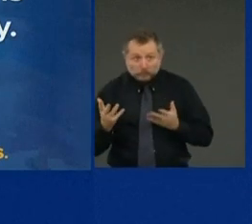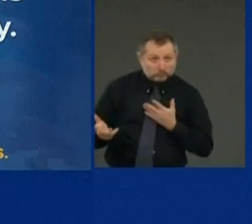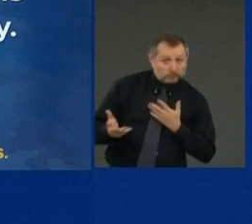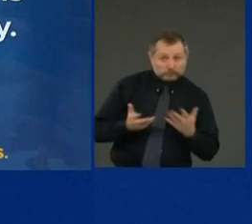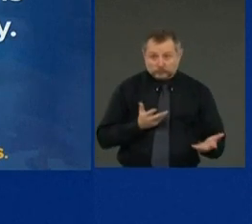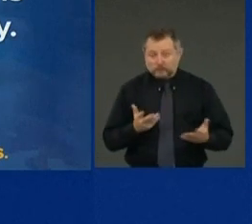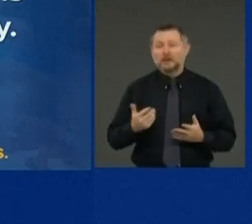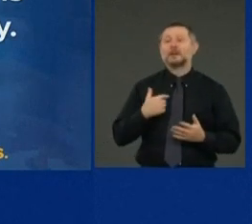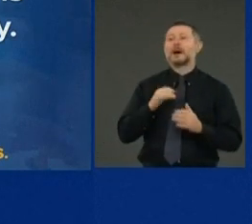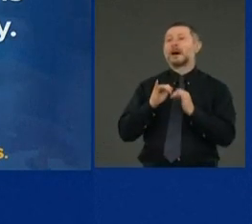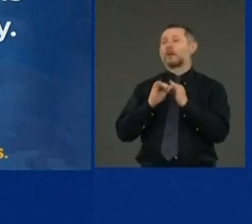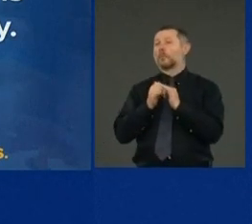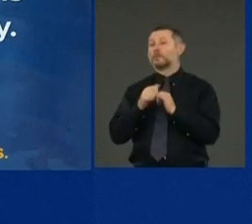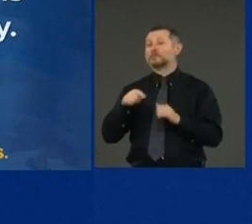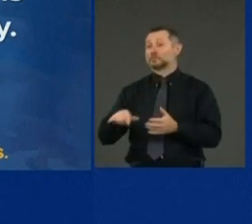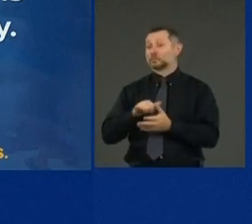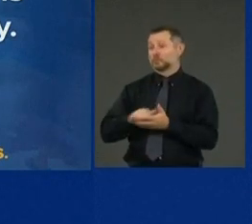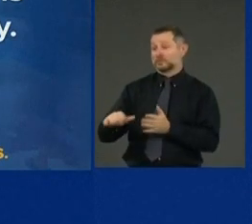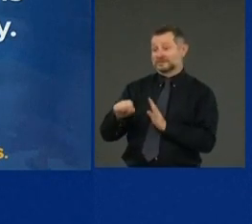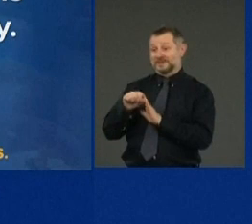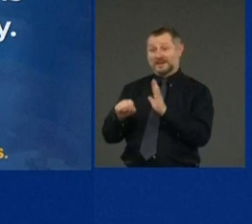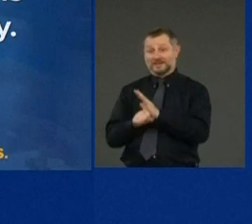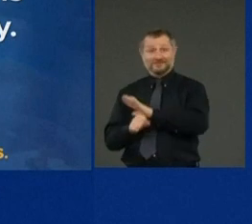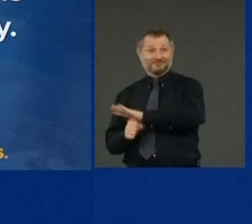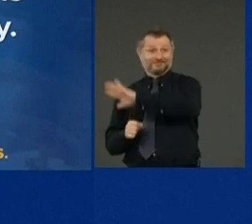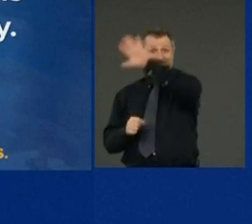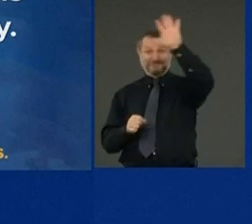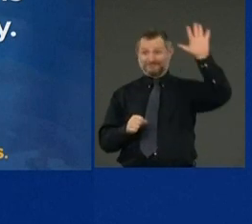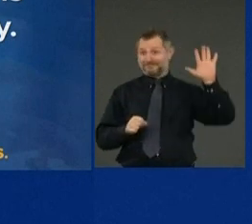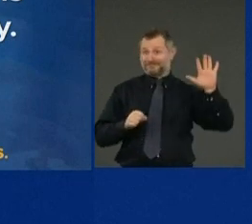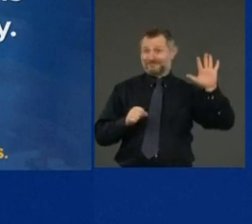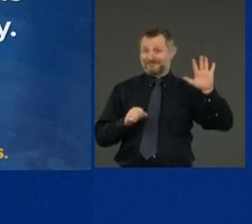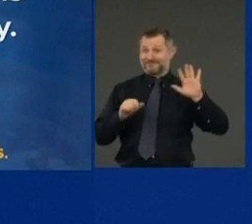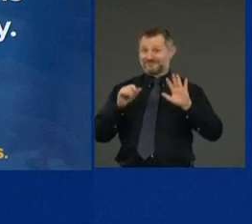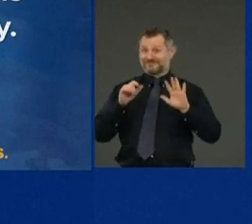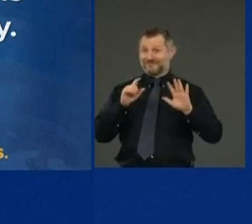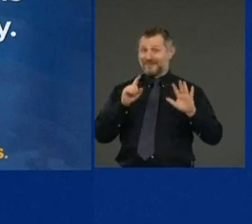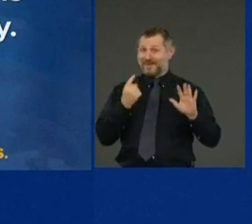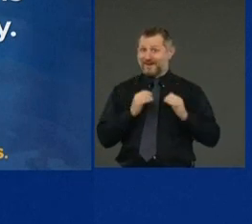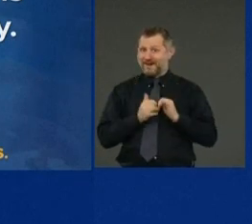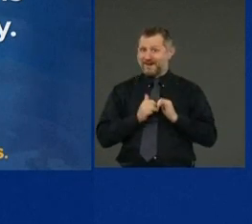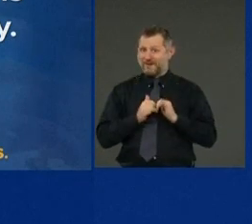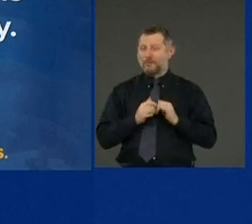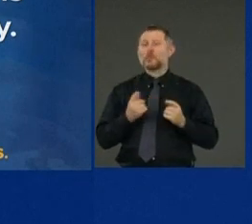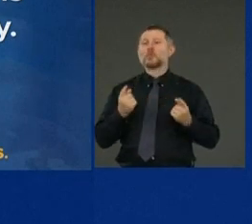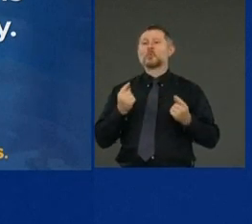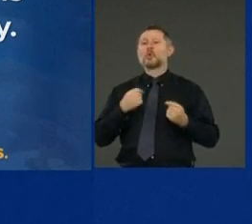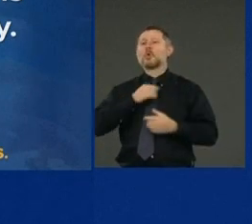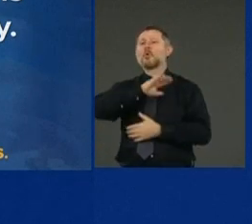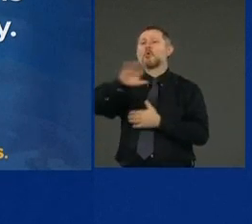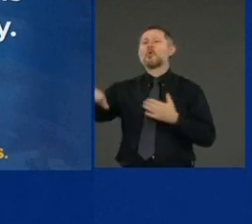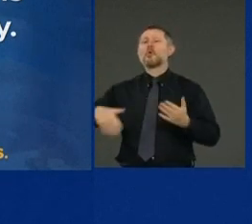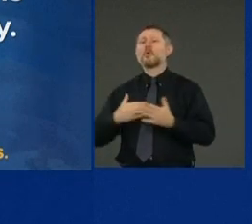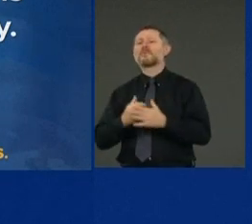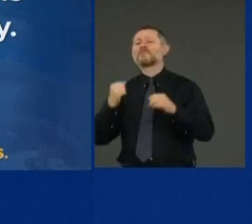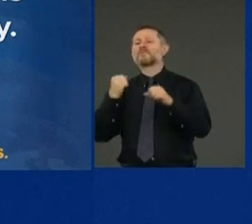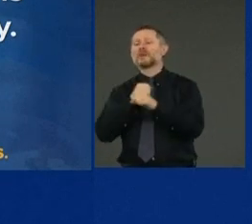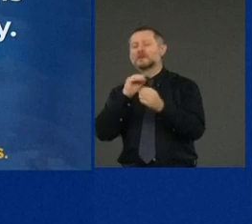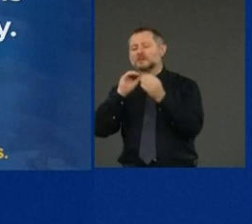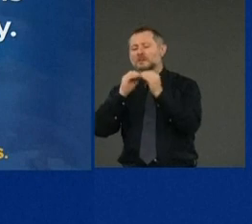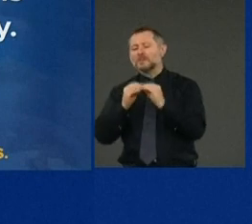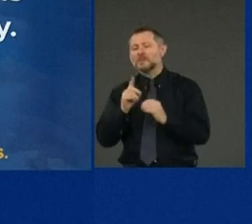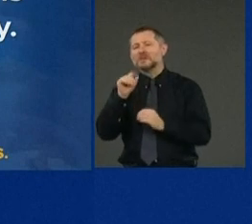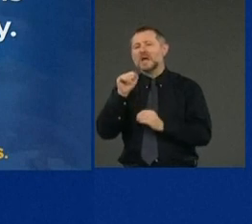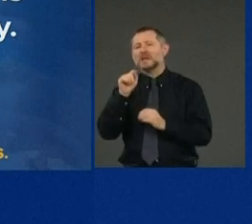we do this, the way we've done it in every region across the state, is we compile all the data. When we get near